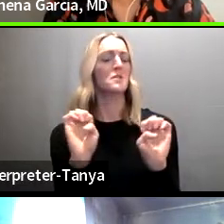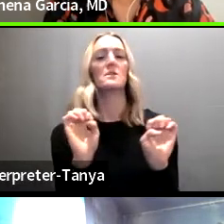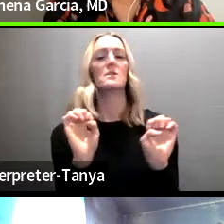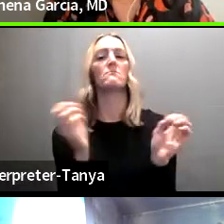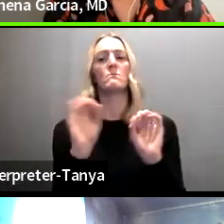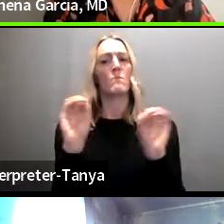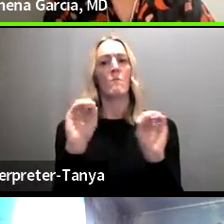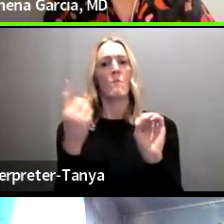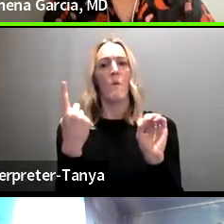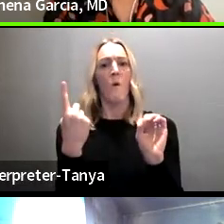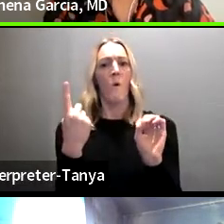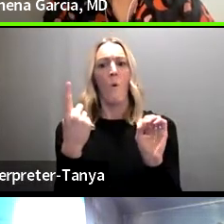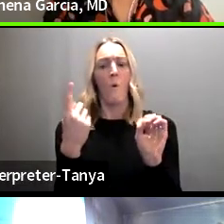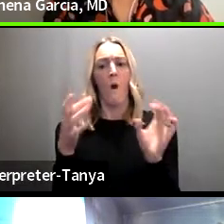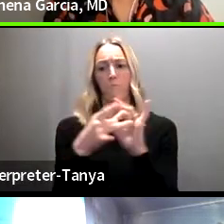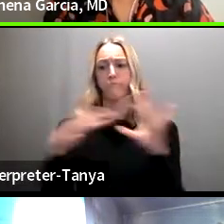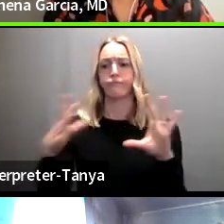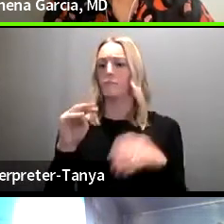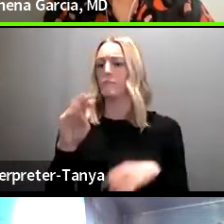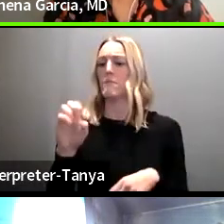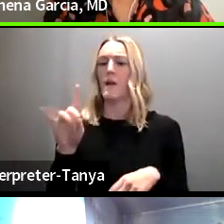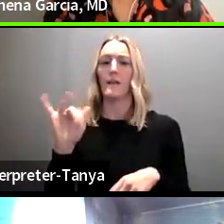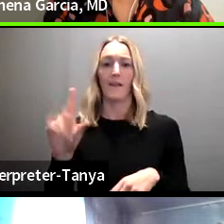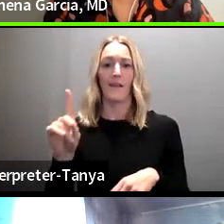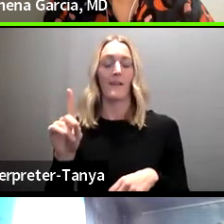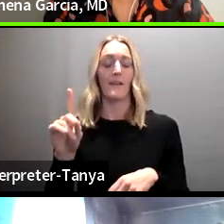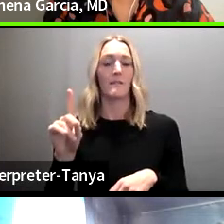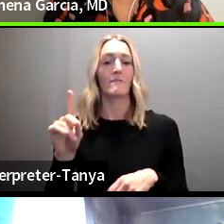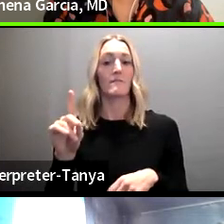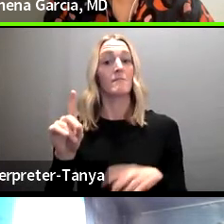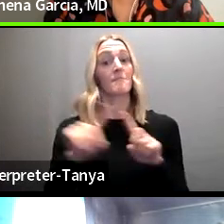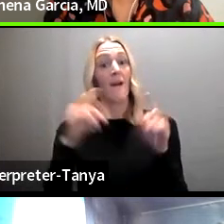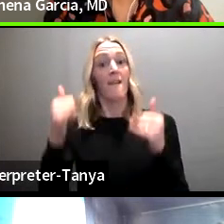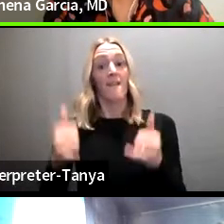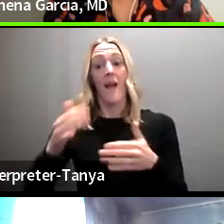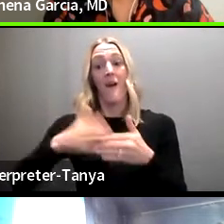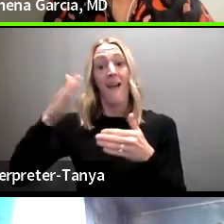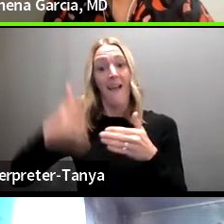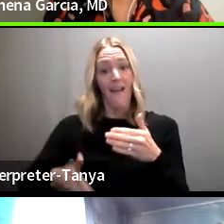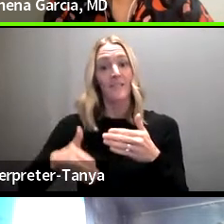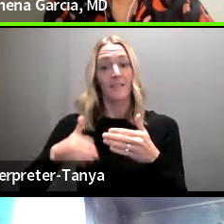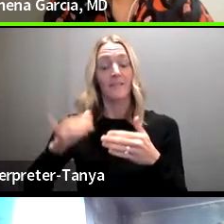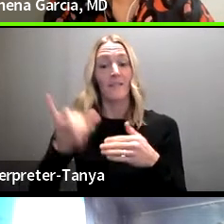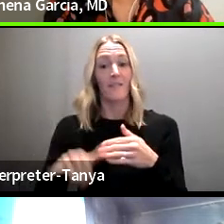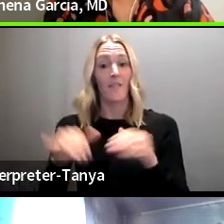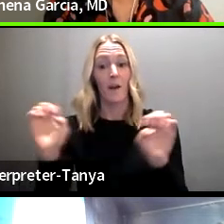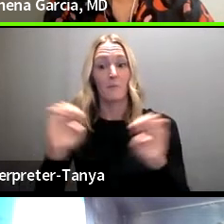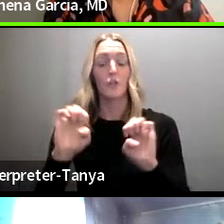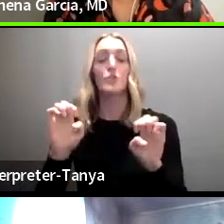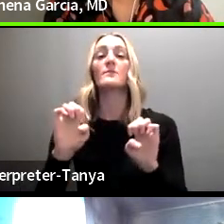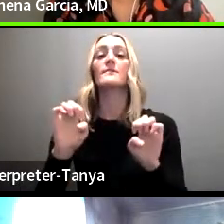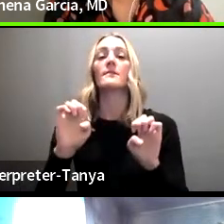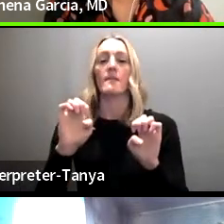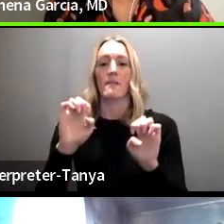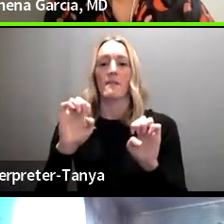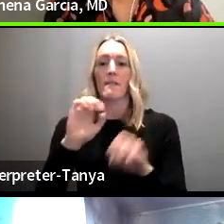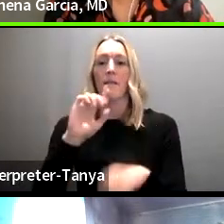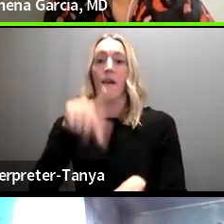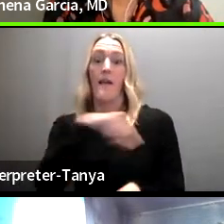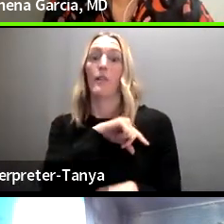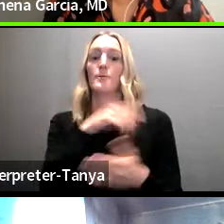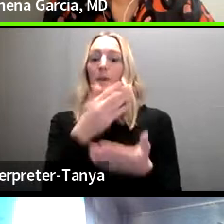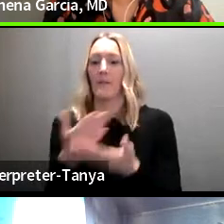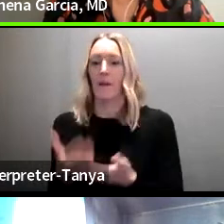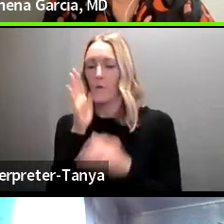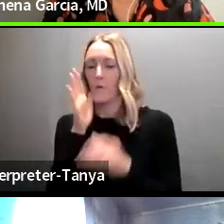from Medicaid. But with the end of the public health emergency, eligibility verification is going to resume. So that means that